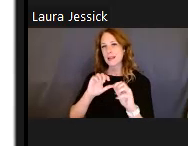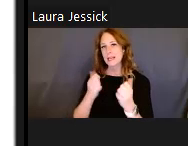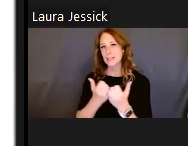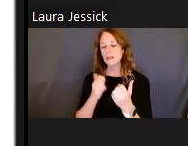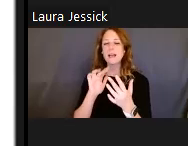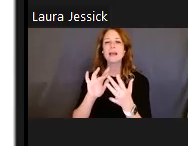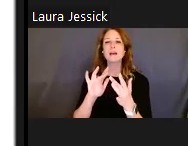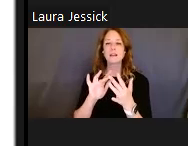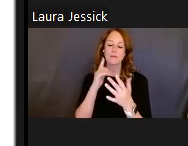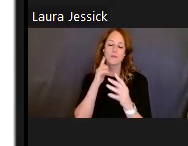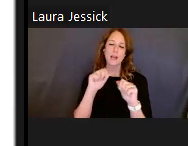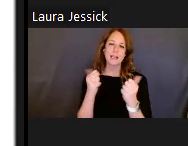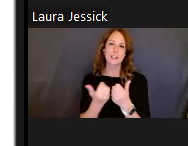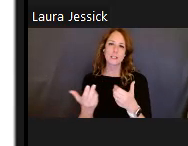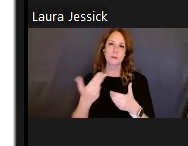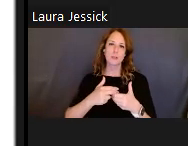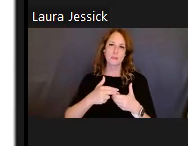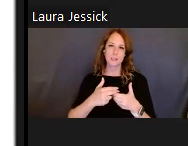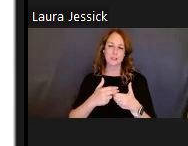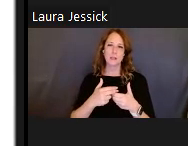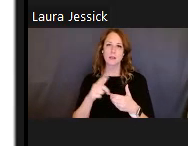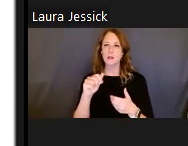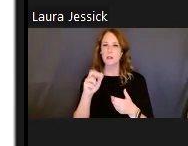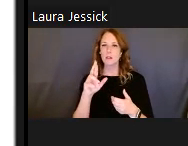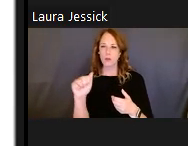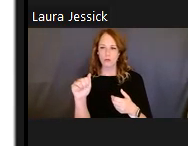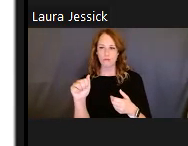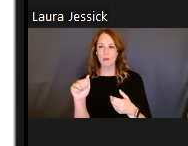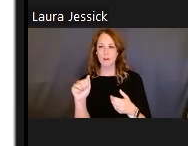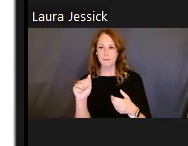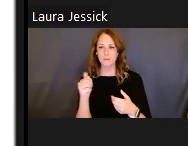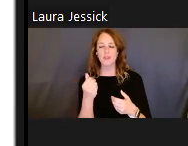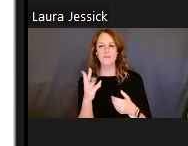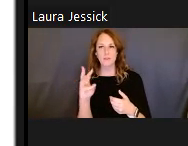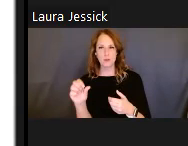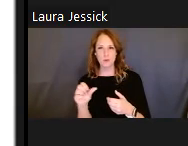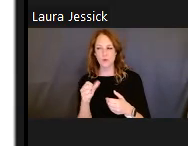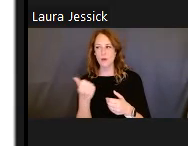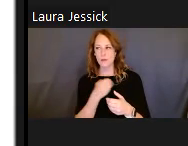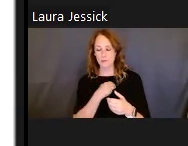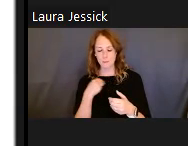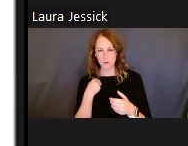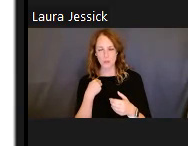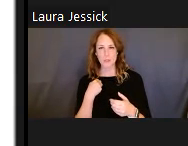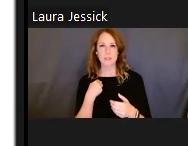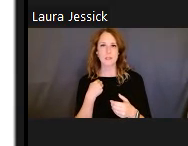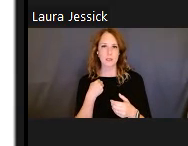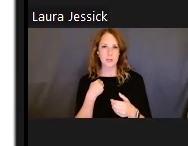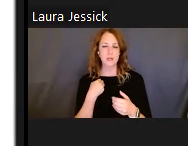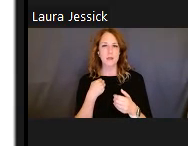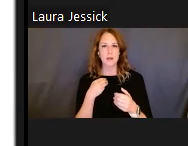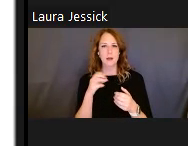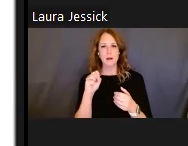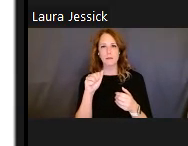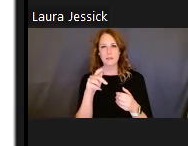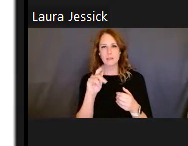so it is one of the things that Laura and a few other members of our SAKI team